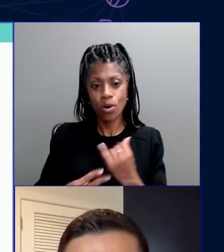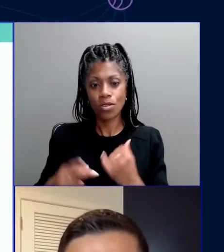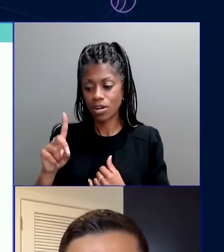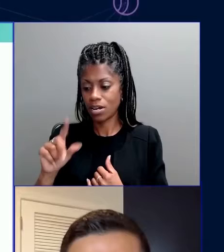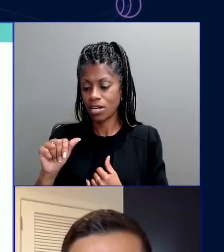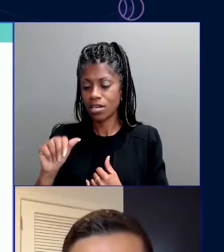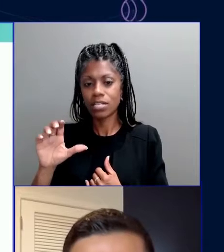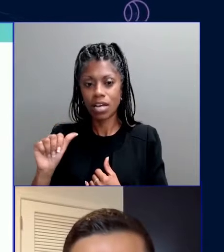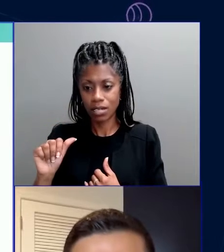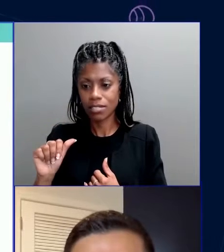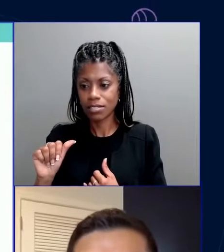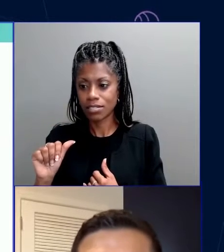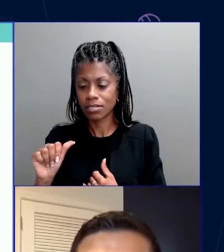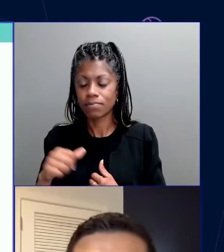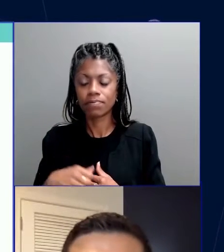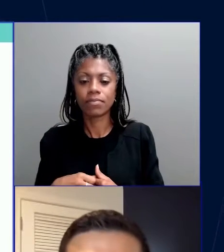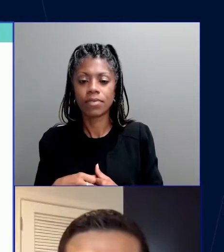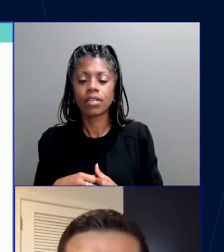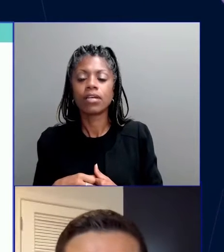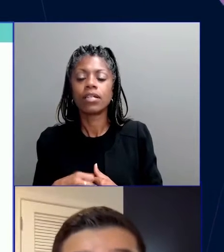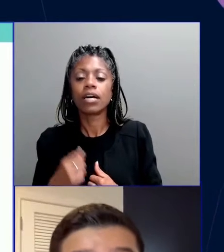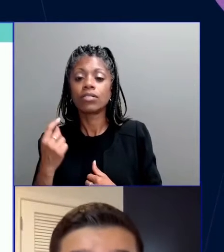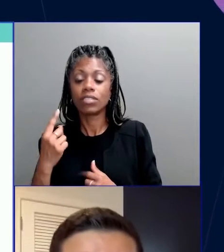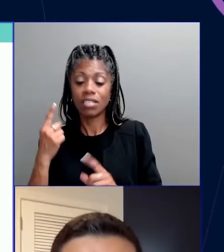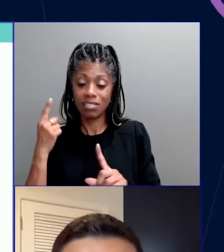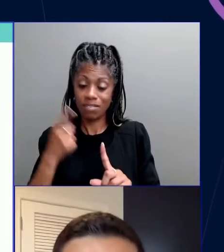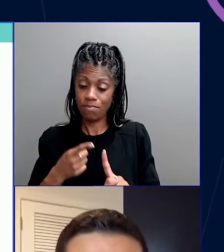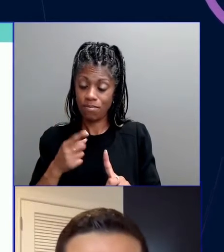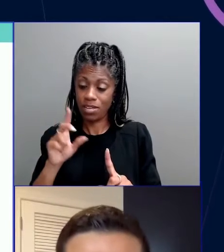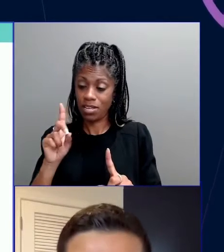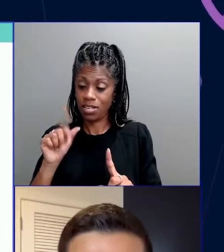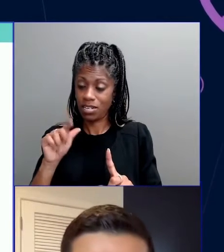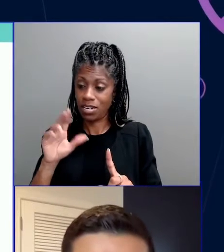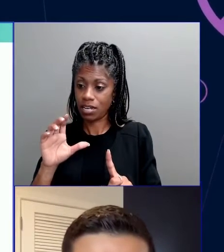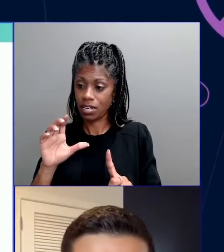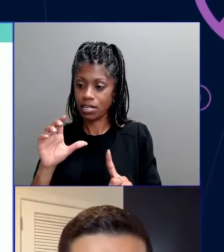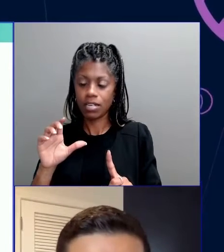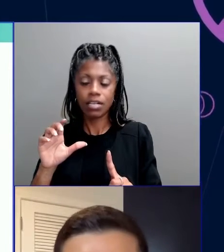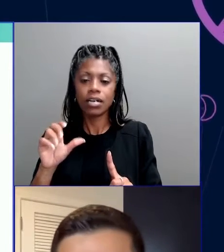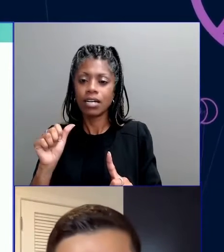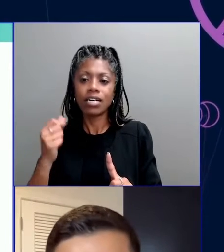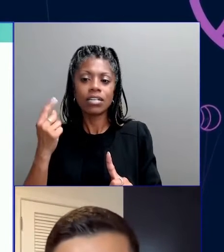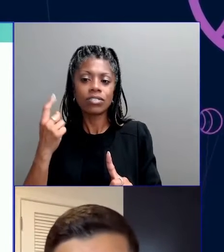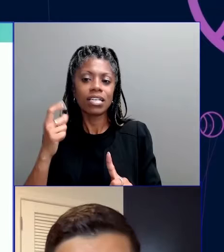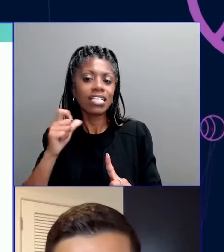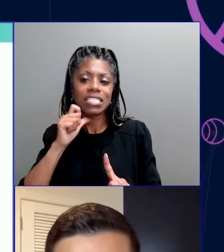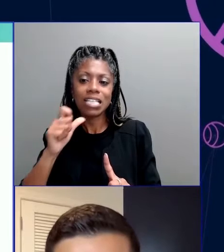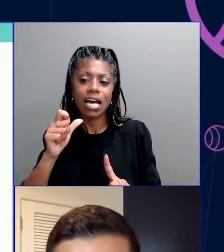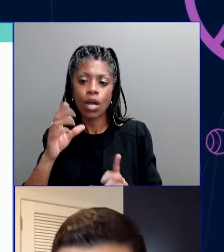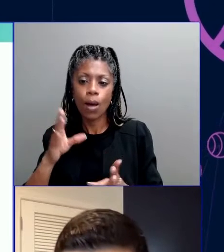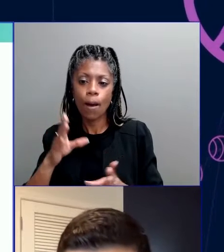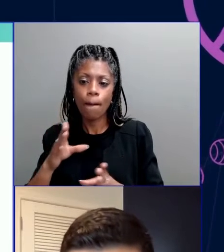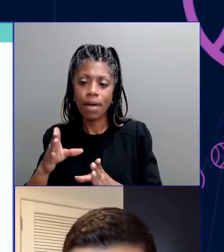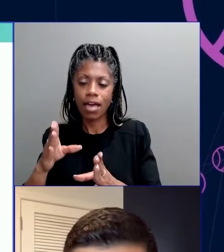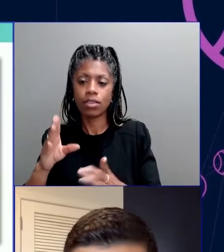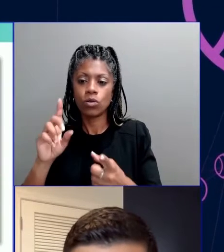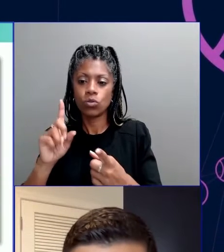to recognize about DACA is that it does not provide a pathway to citizenship, and it's just temporary.